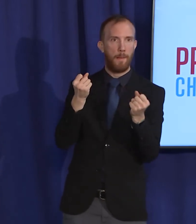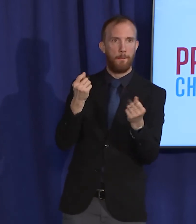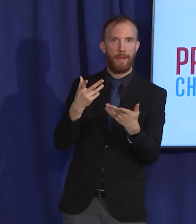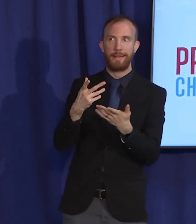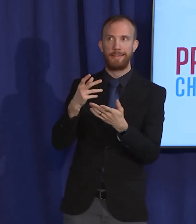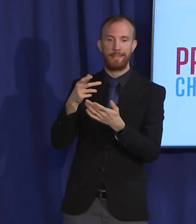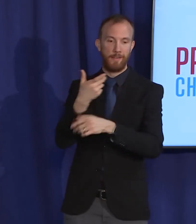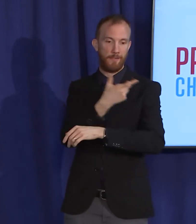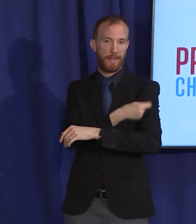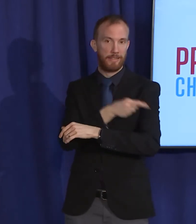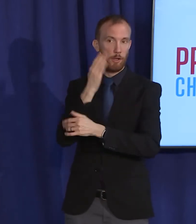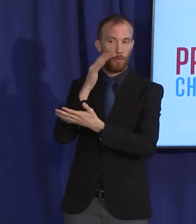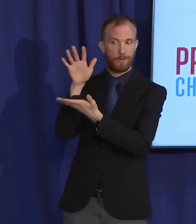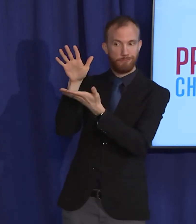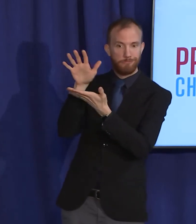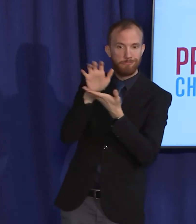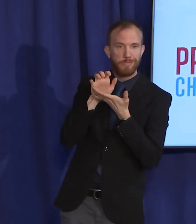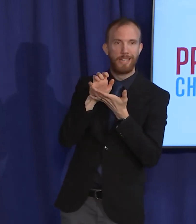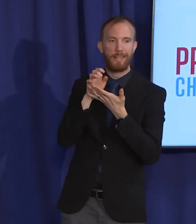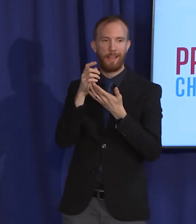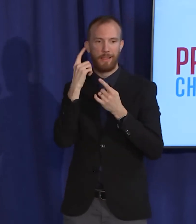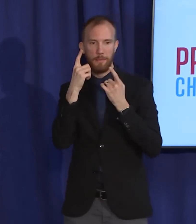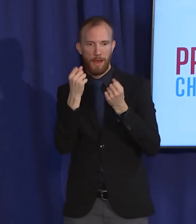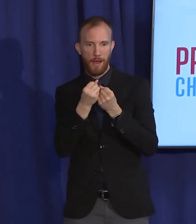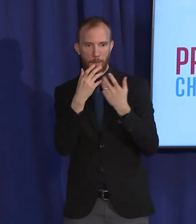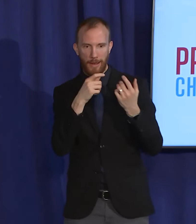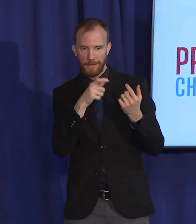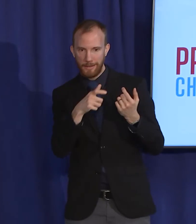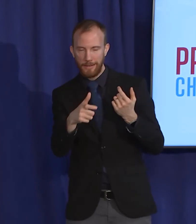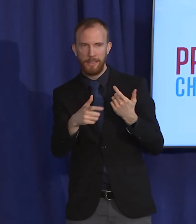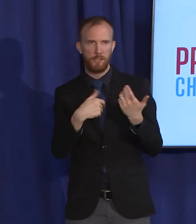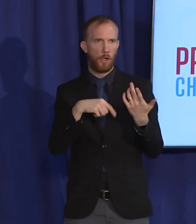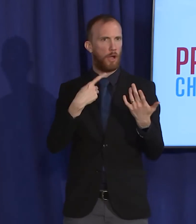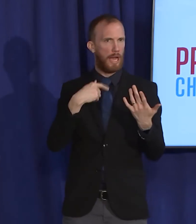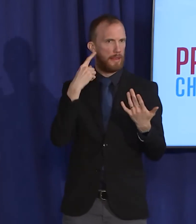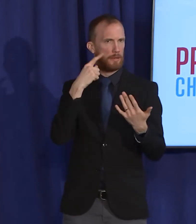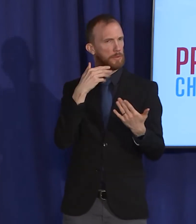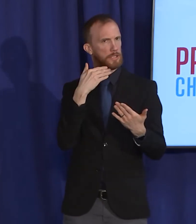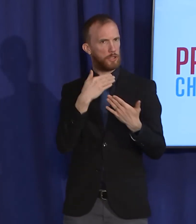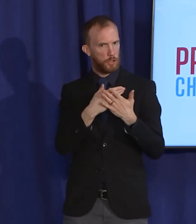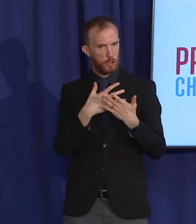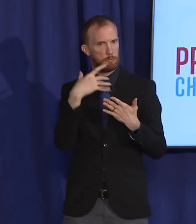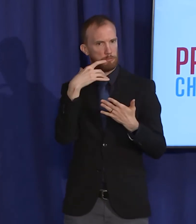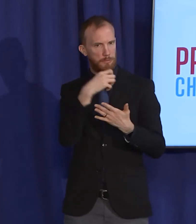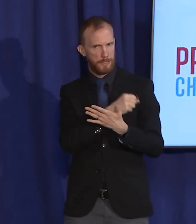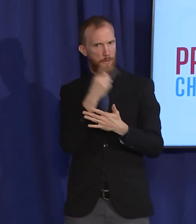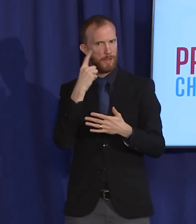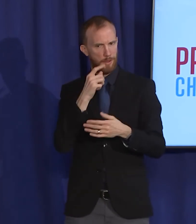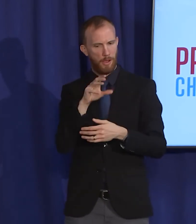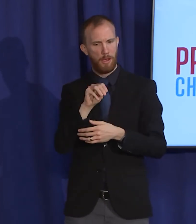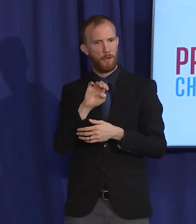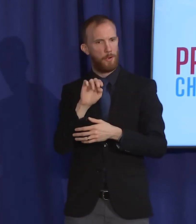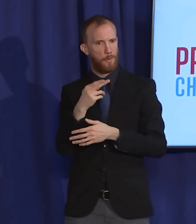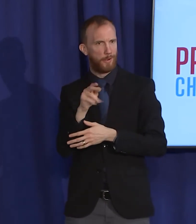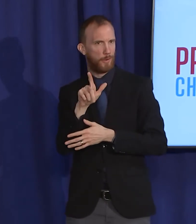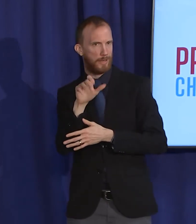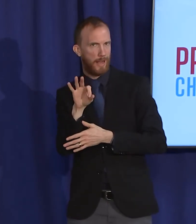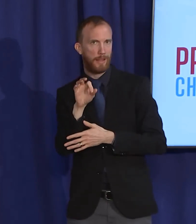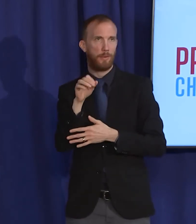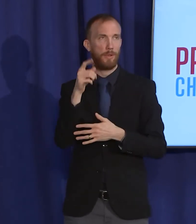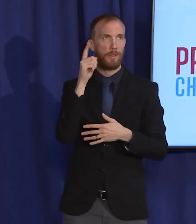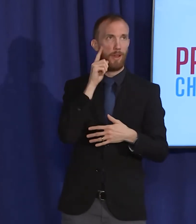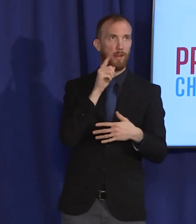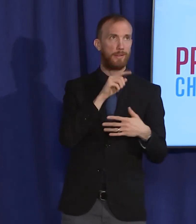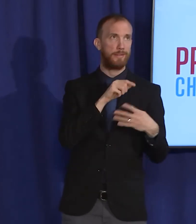good job guessing there. We guessed sort of March 29th would be approximately when we would be ready. We guessed, end of January, 1A